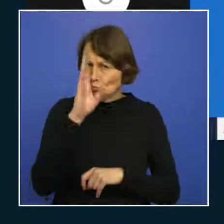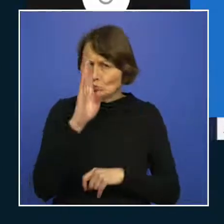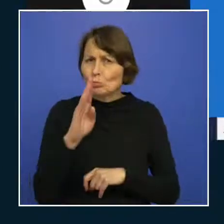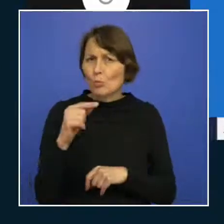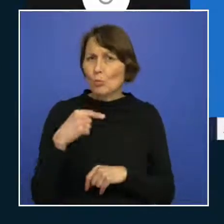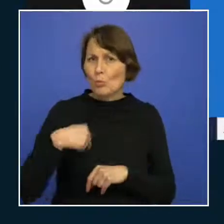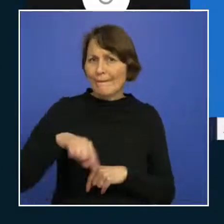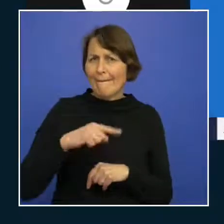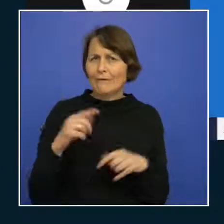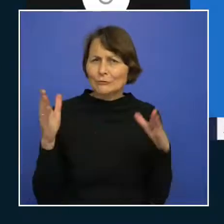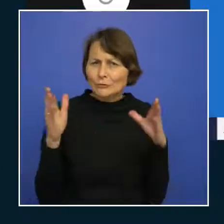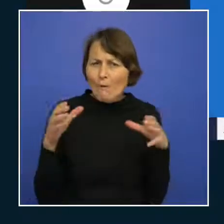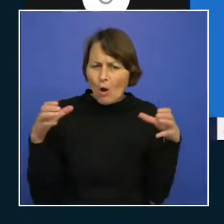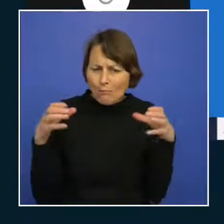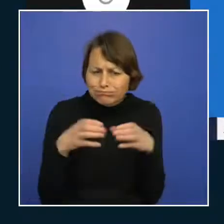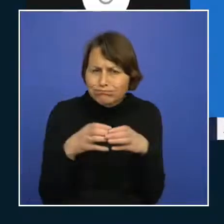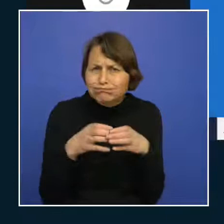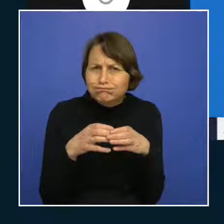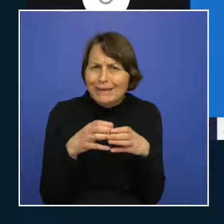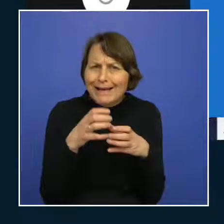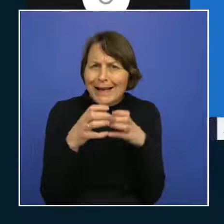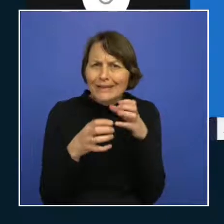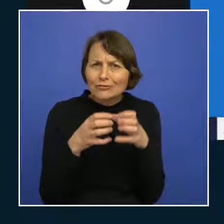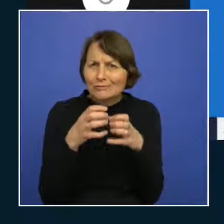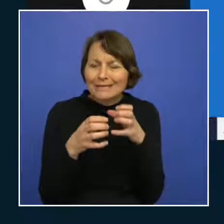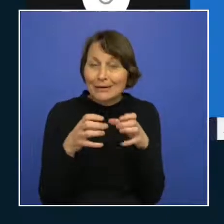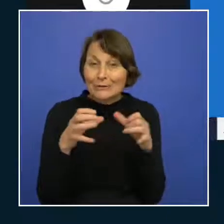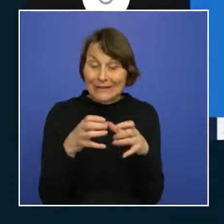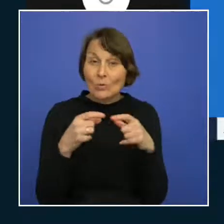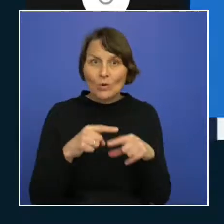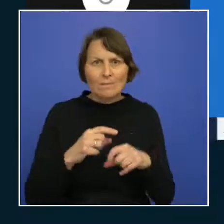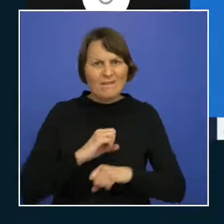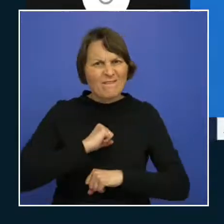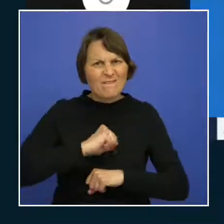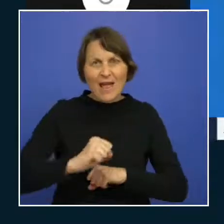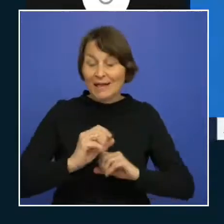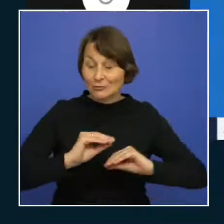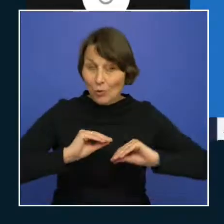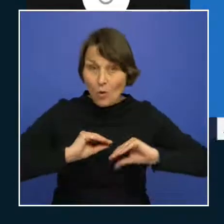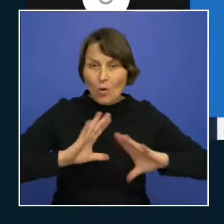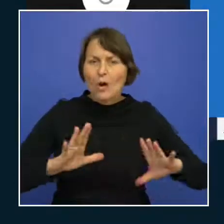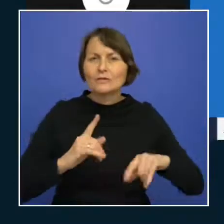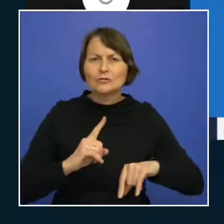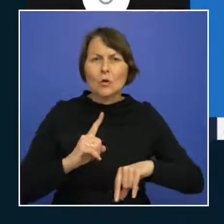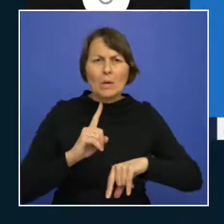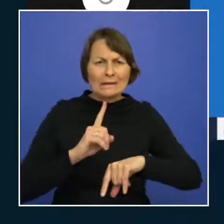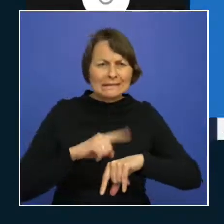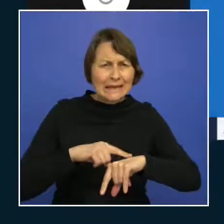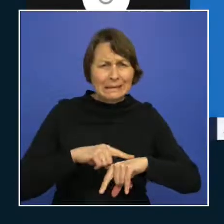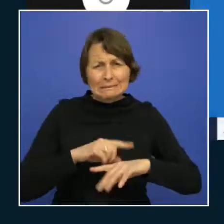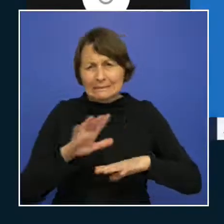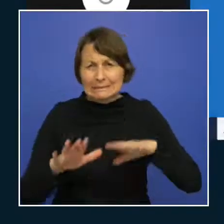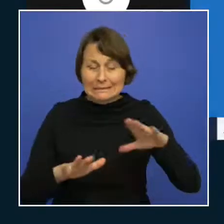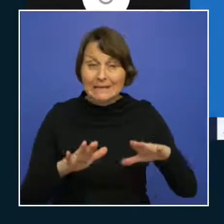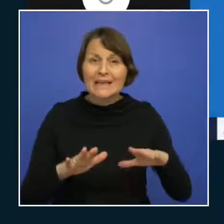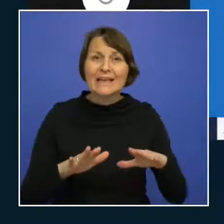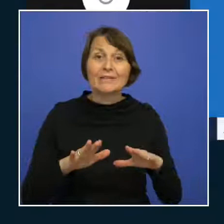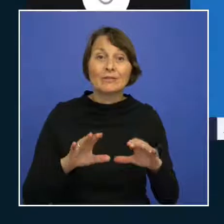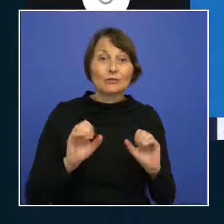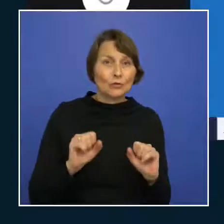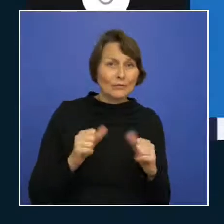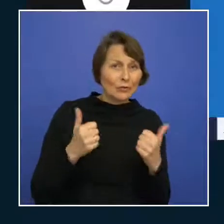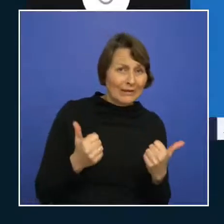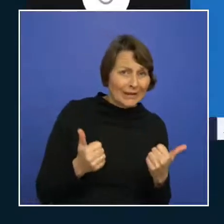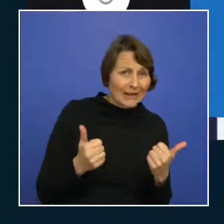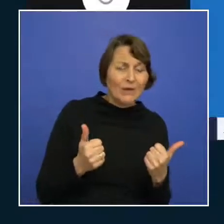we needed to launch fast, and we had no time to be checking on if the server is doing fine, what about the RAM,